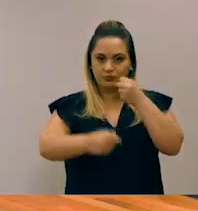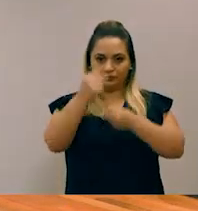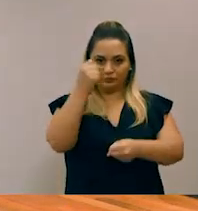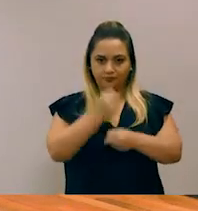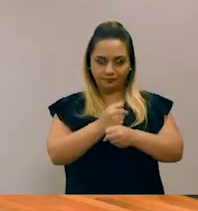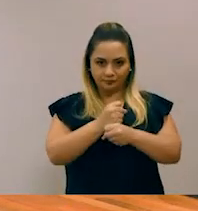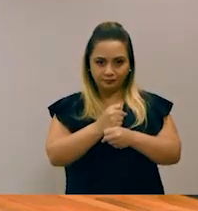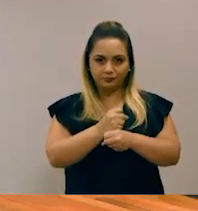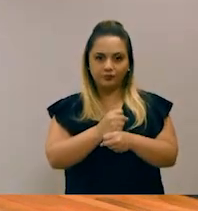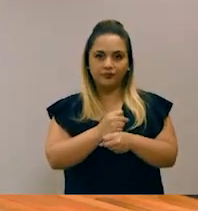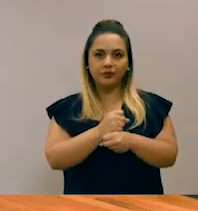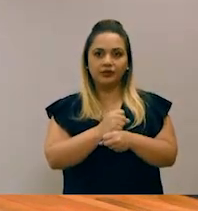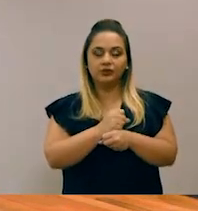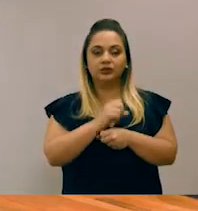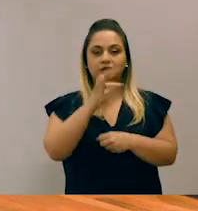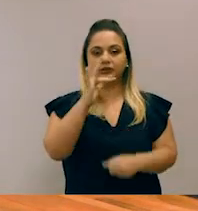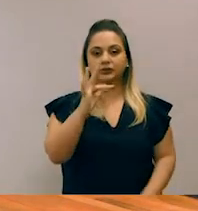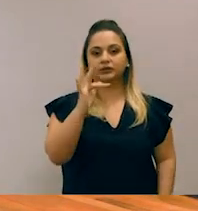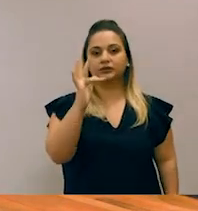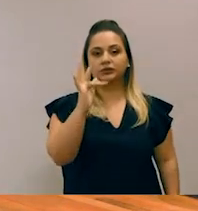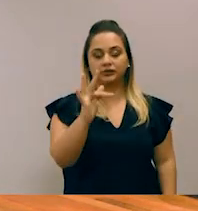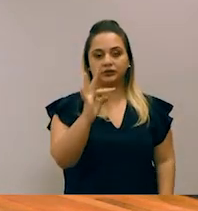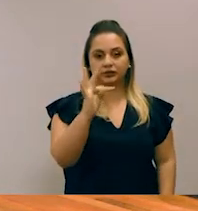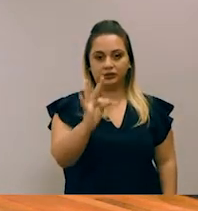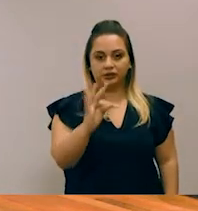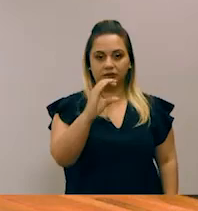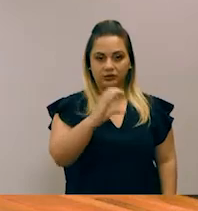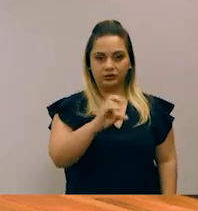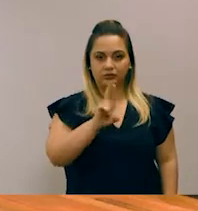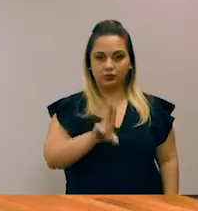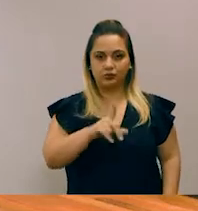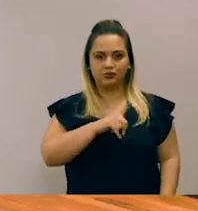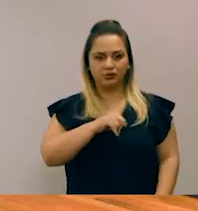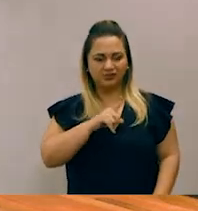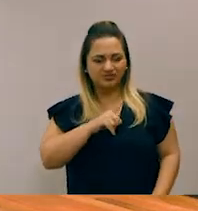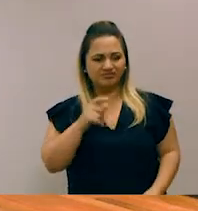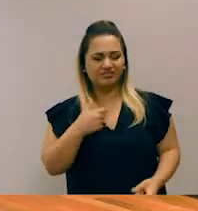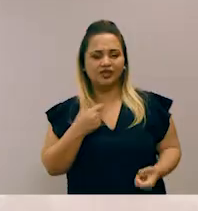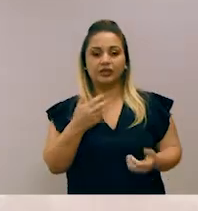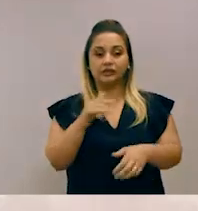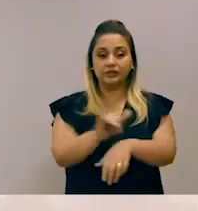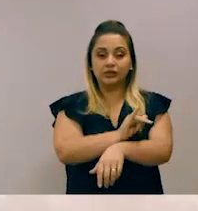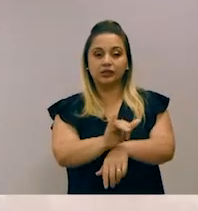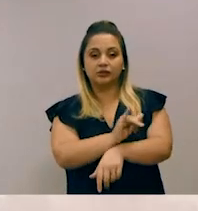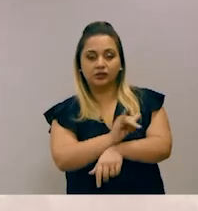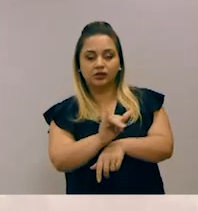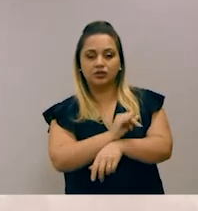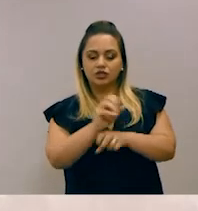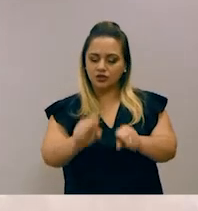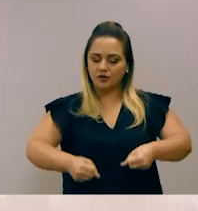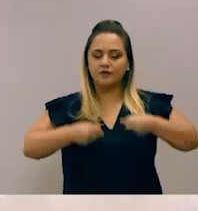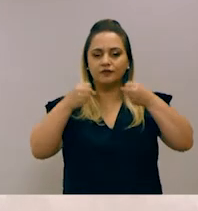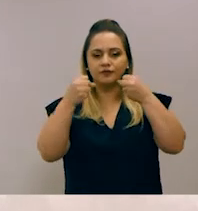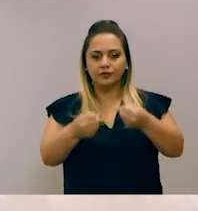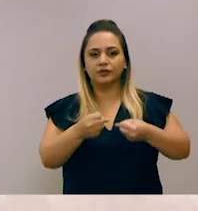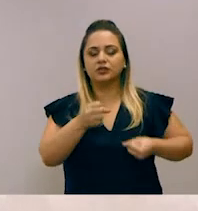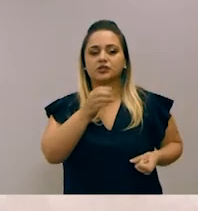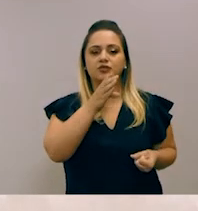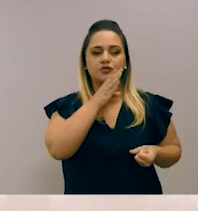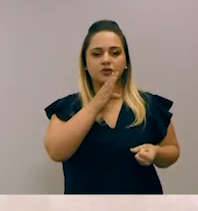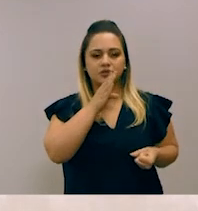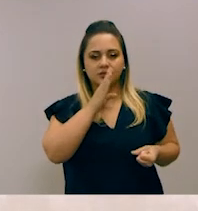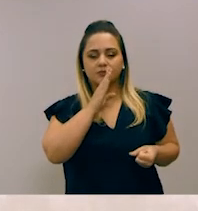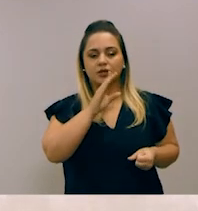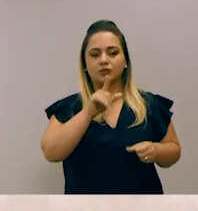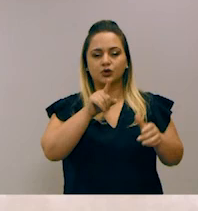So, talking about CLADOP, I started in this area last year, and the Federal Court of Accounts have a strategy